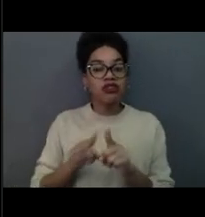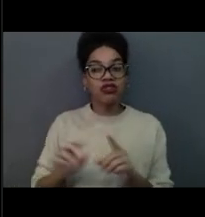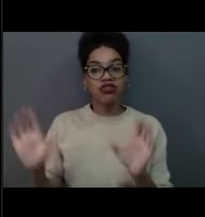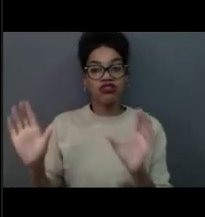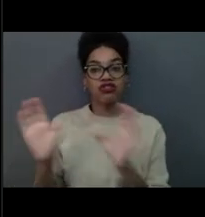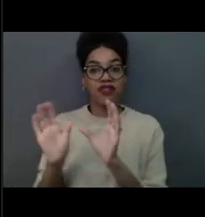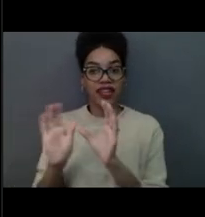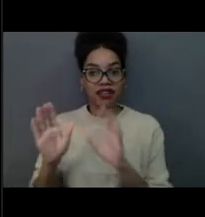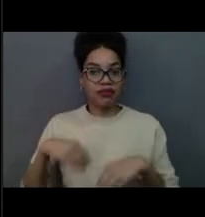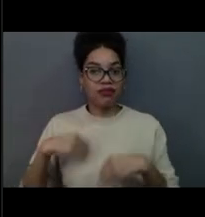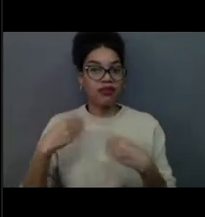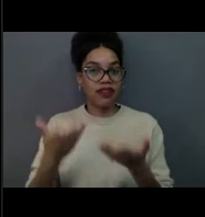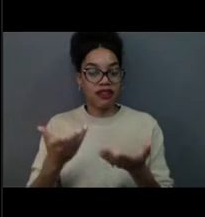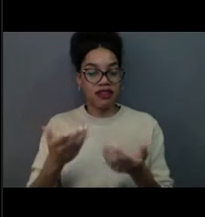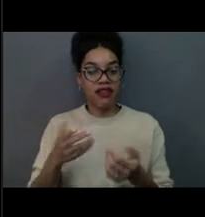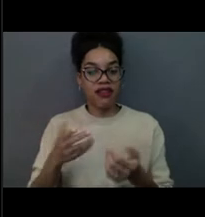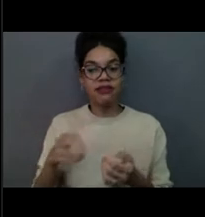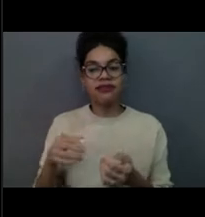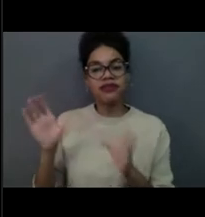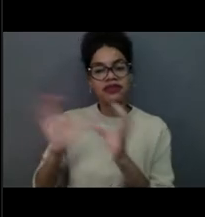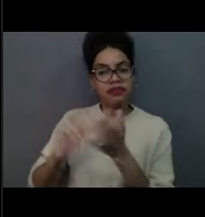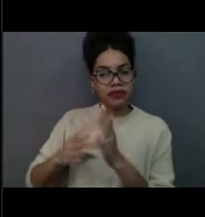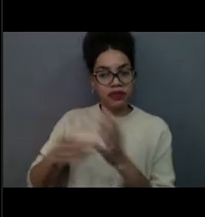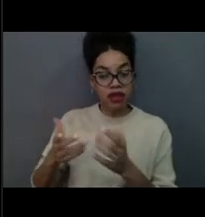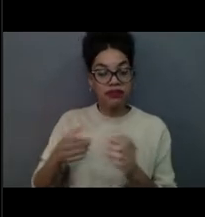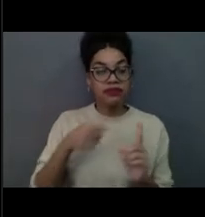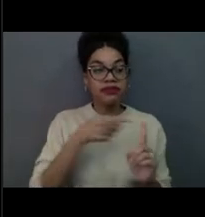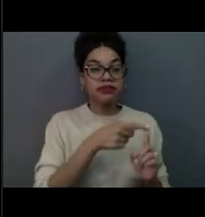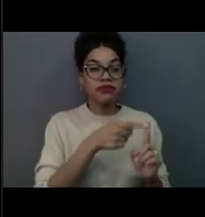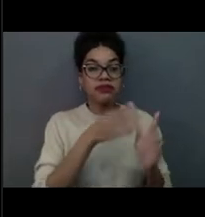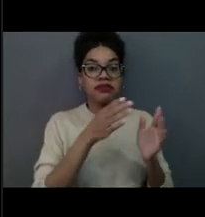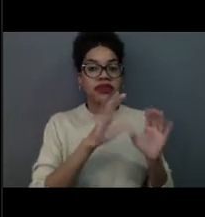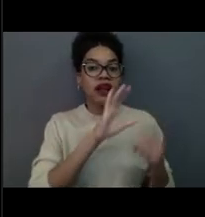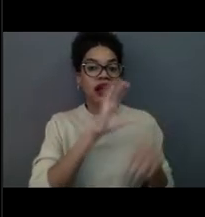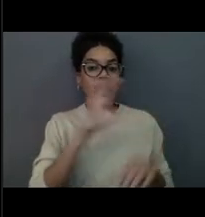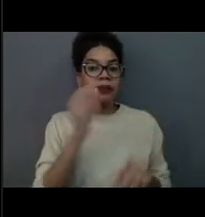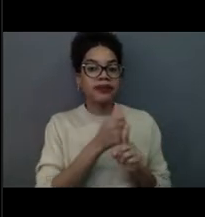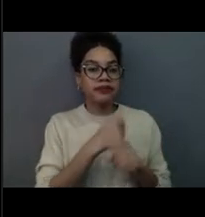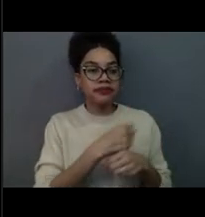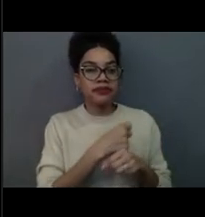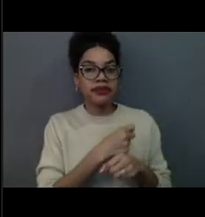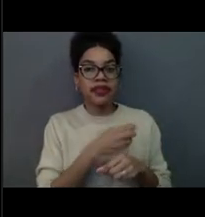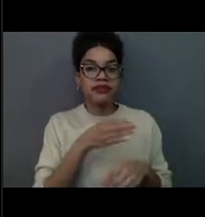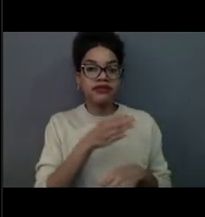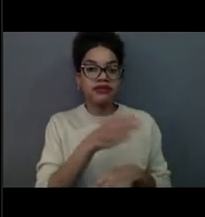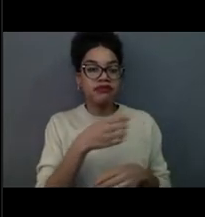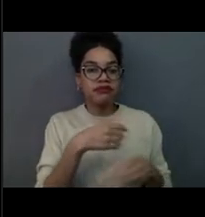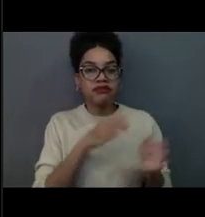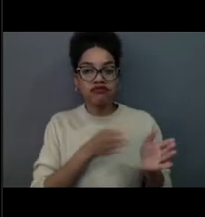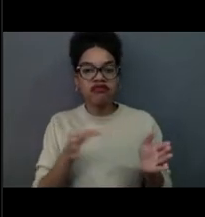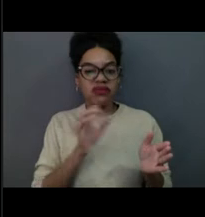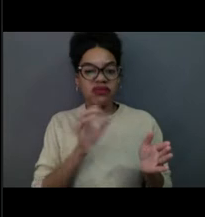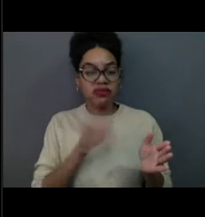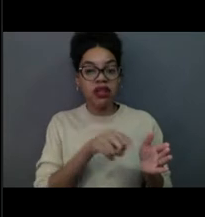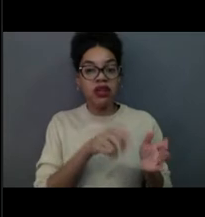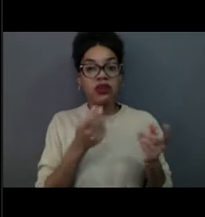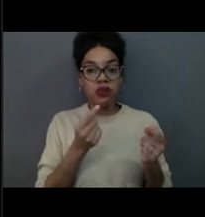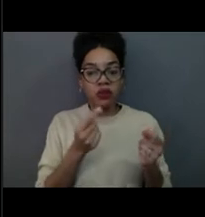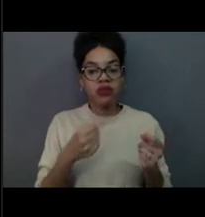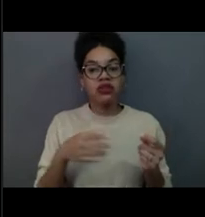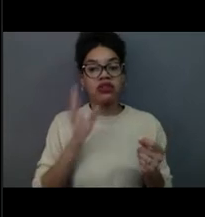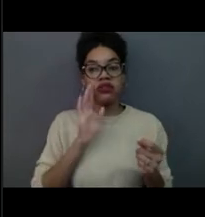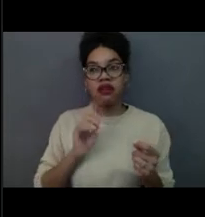to export seafood to certain destinations outside of the United States, they request those certificates from our organization, and we certify